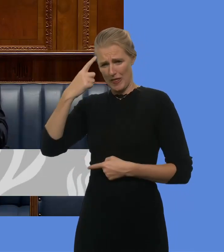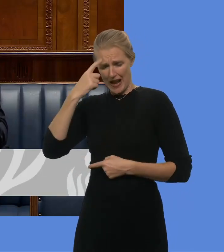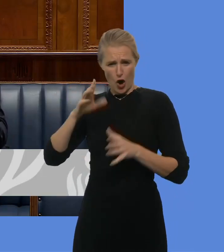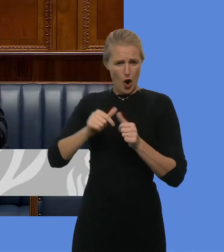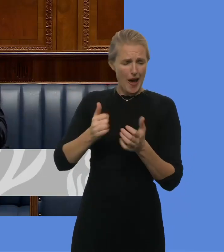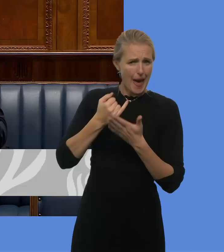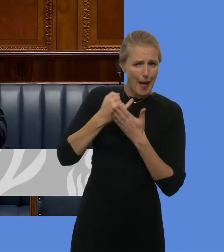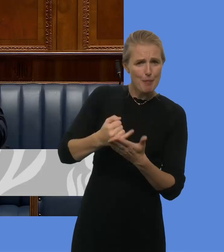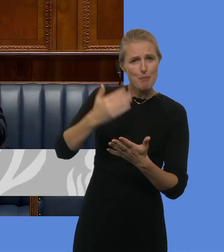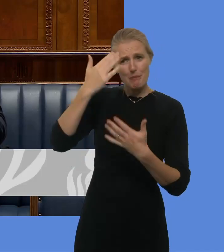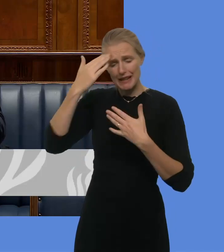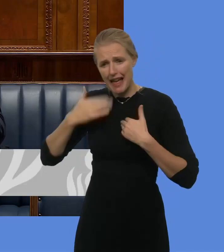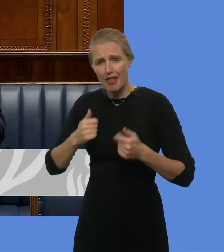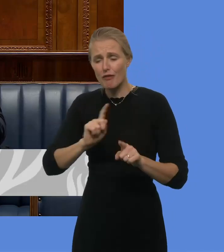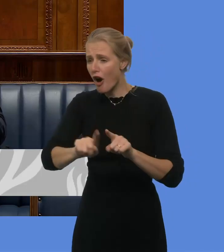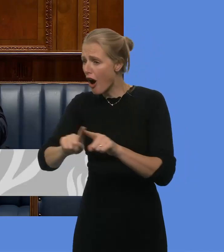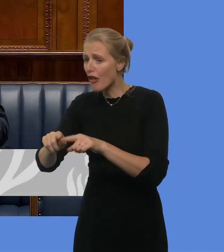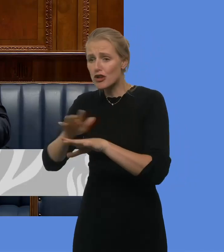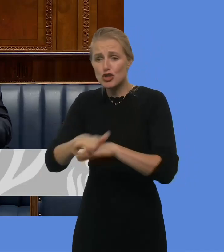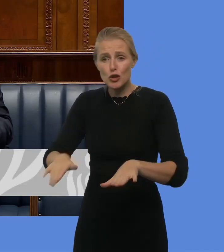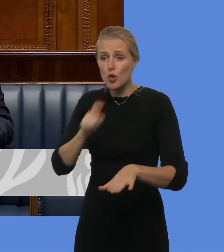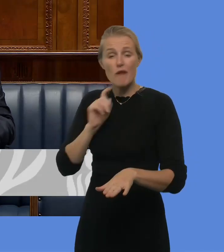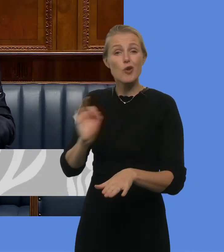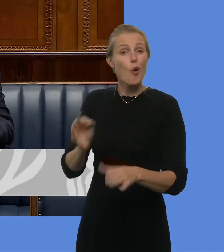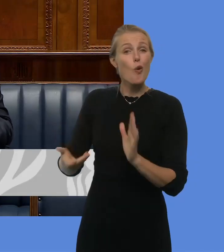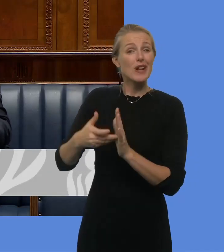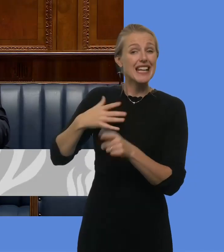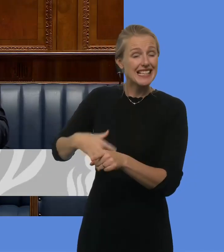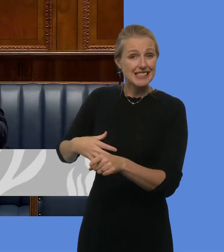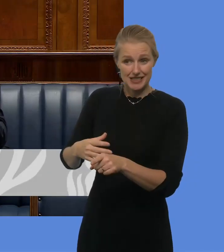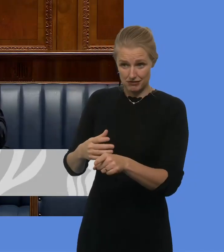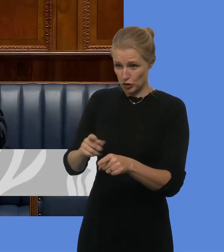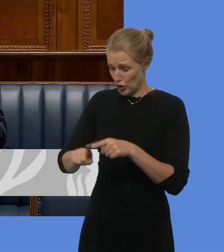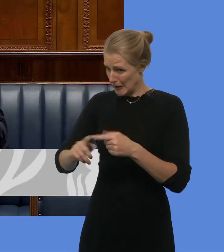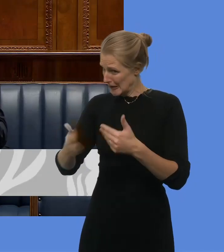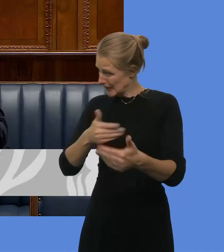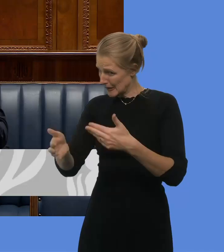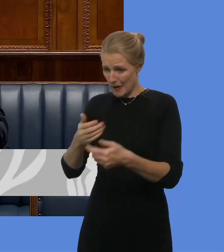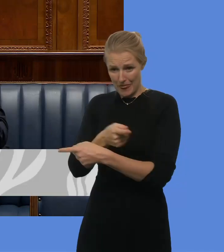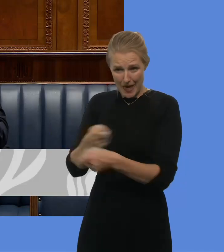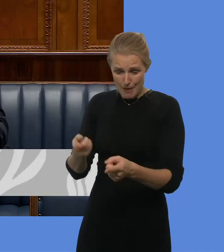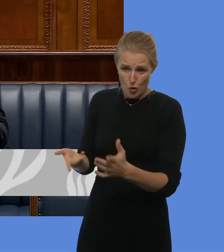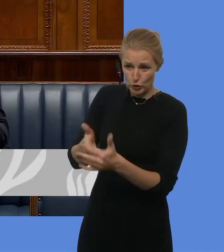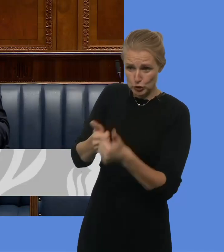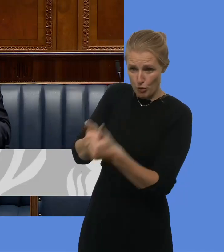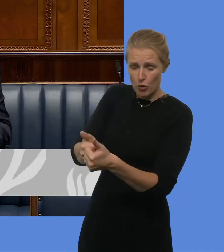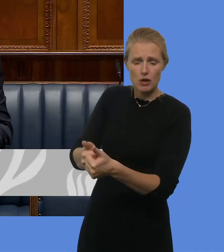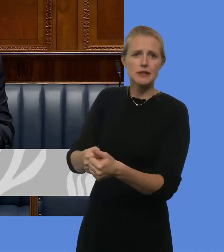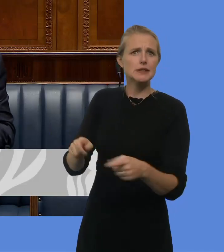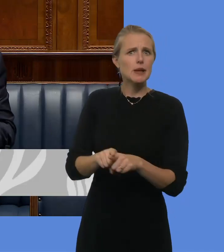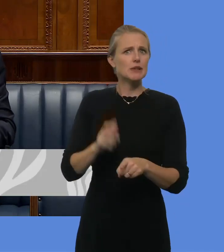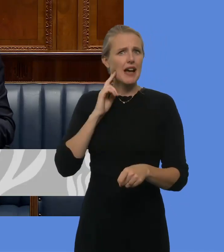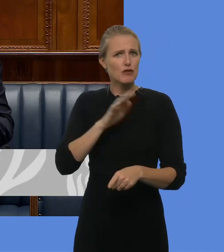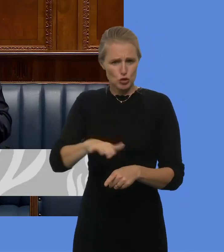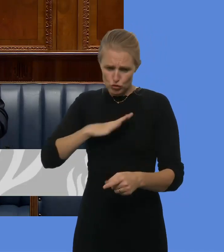anxiety in other children with no or differing additional needs, so that should apply no less to deaf children and their